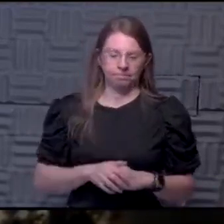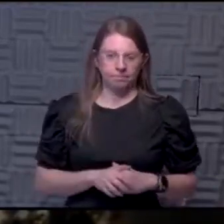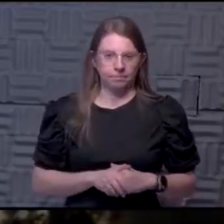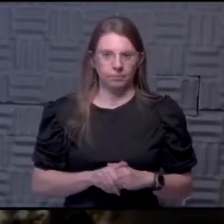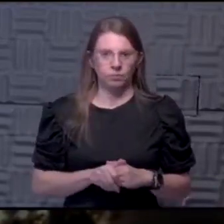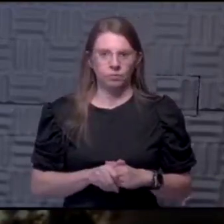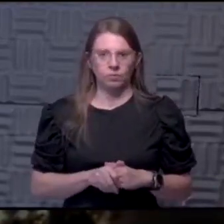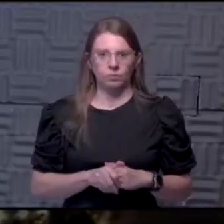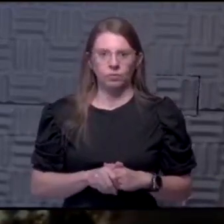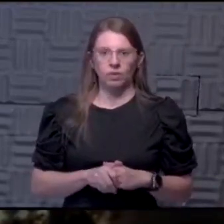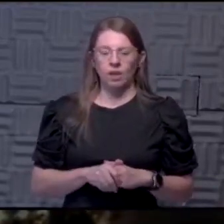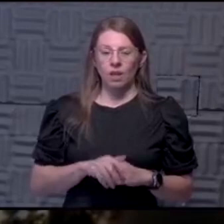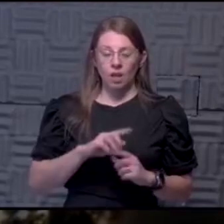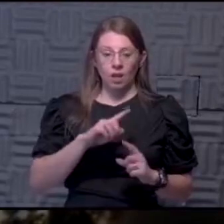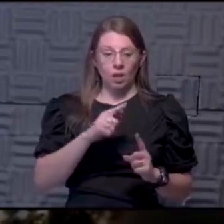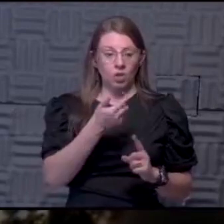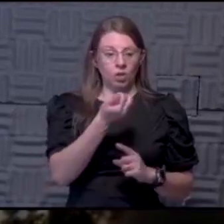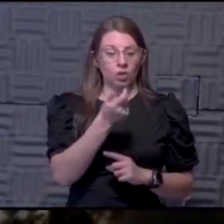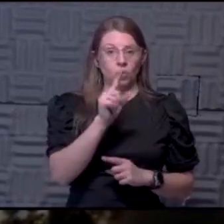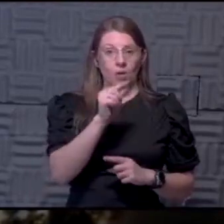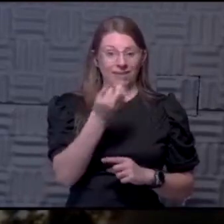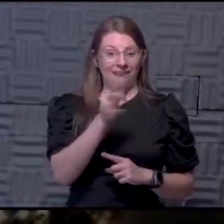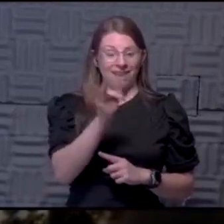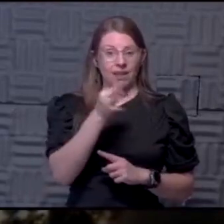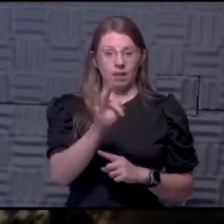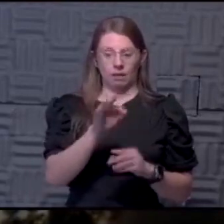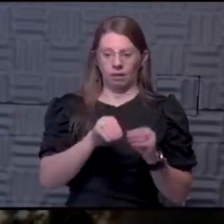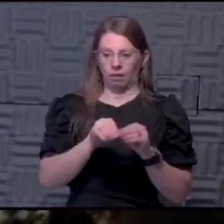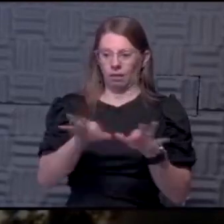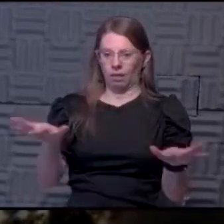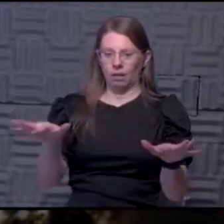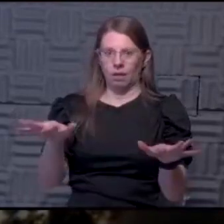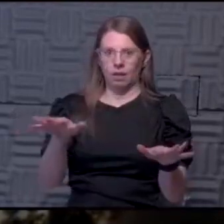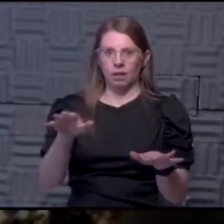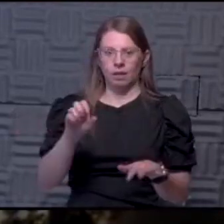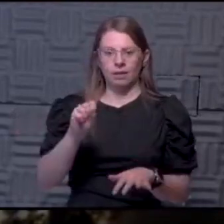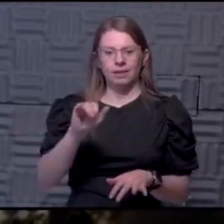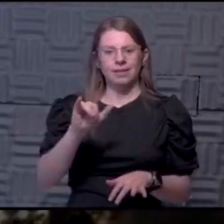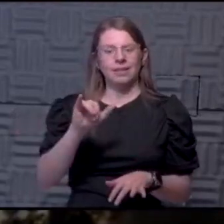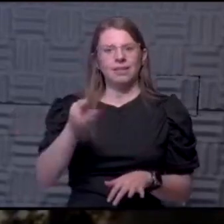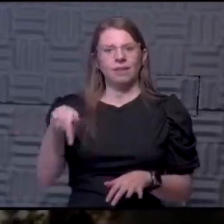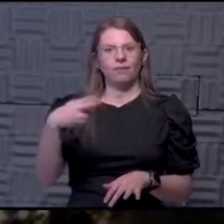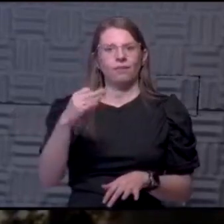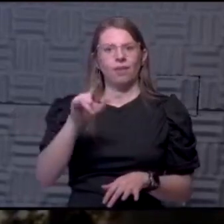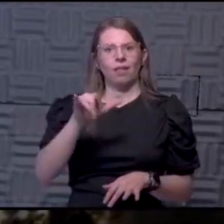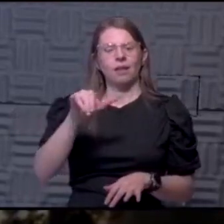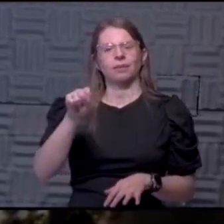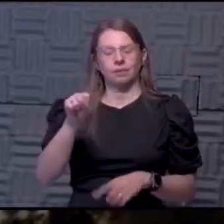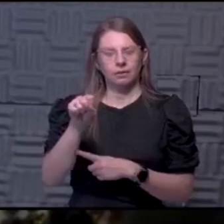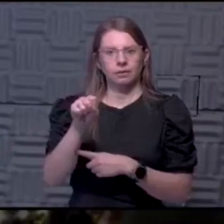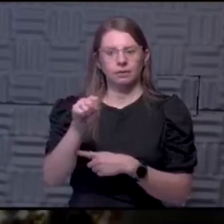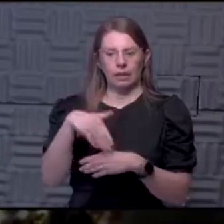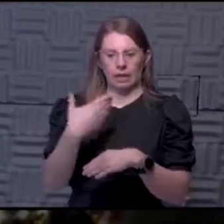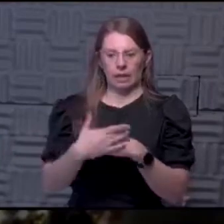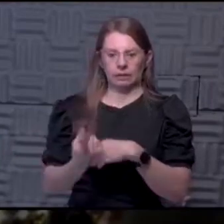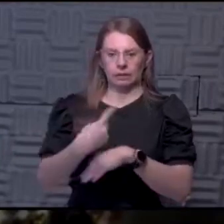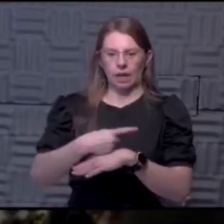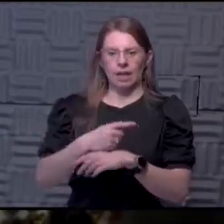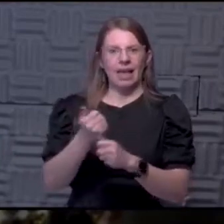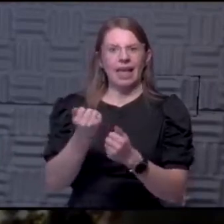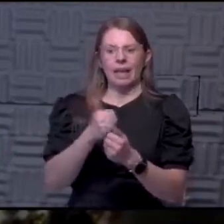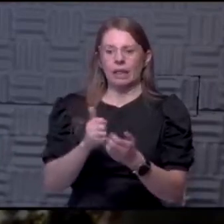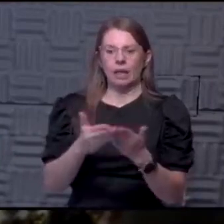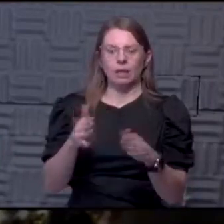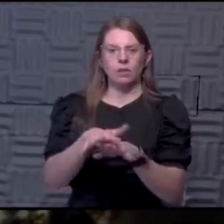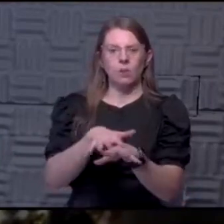be just about 2019. Last week we had a big outbreak, I mentioned it, about syphilis. And we went in there the next day. Anything that slows down our